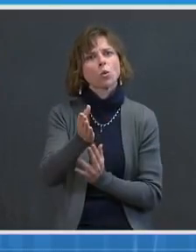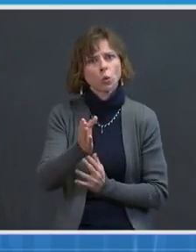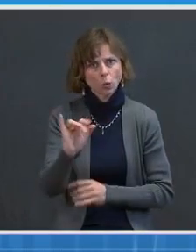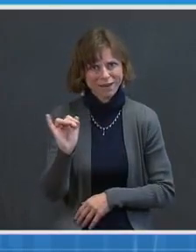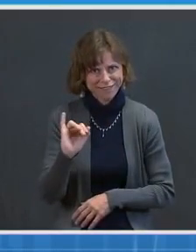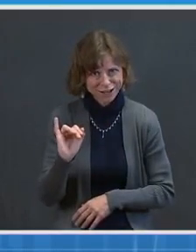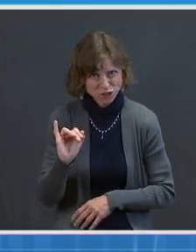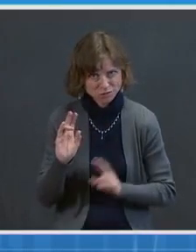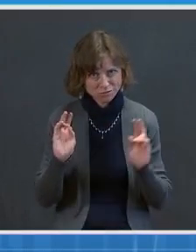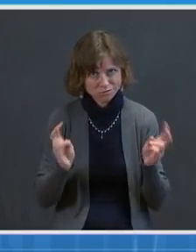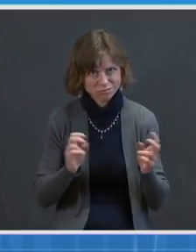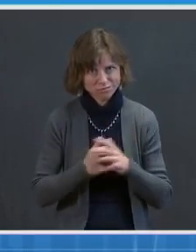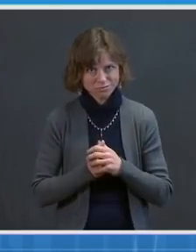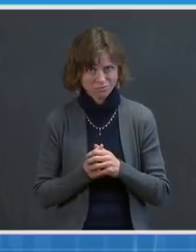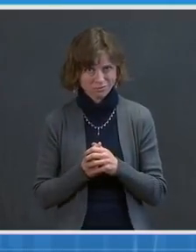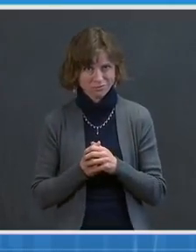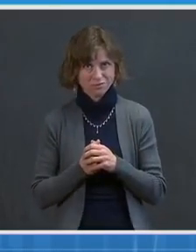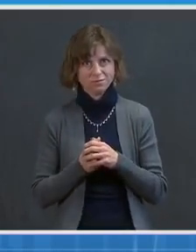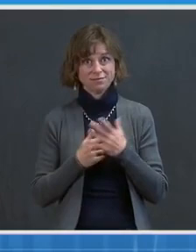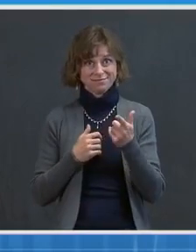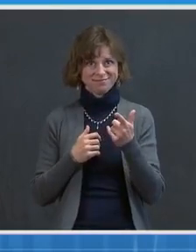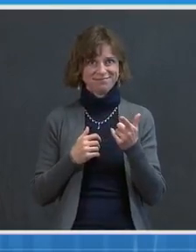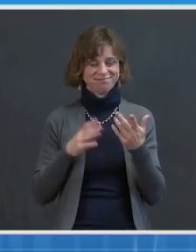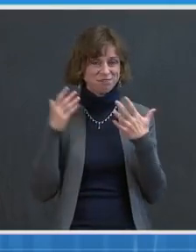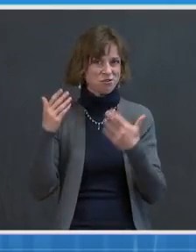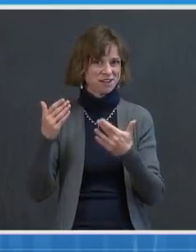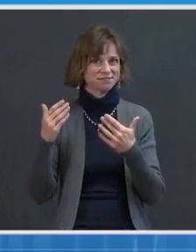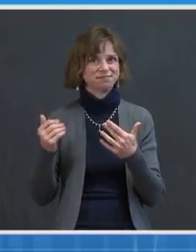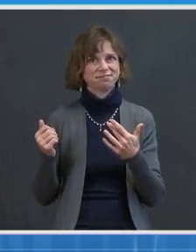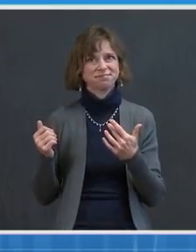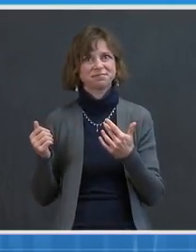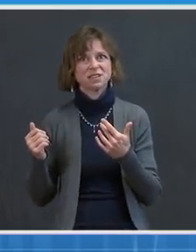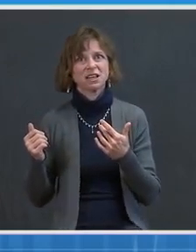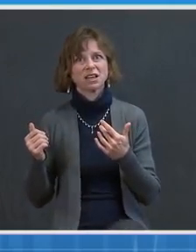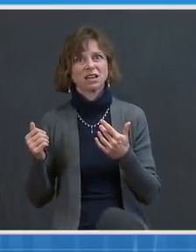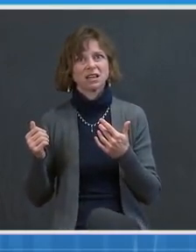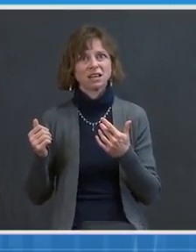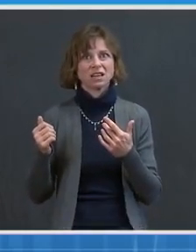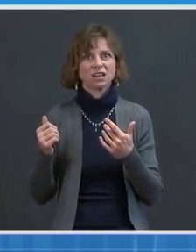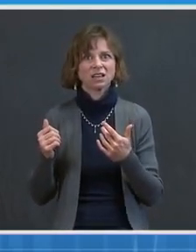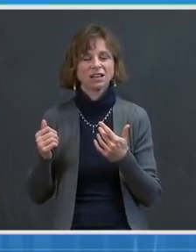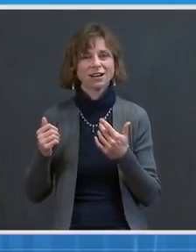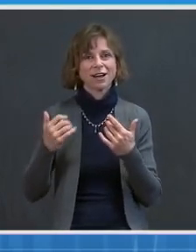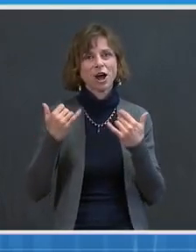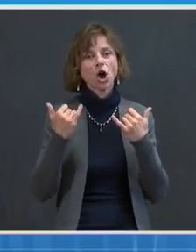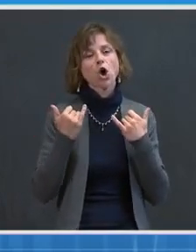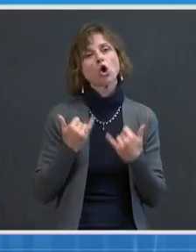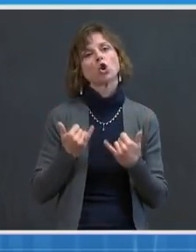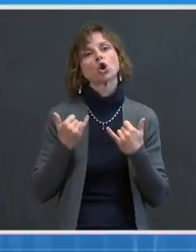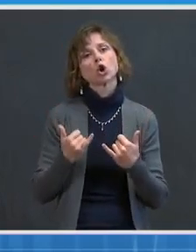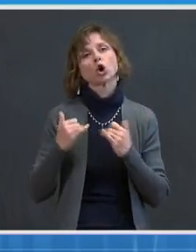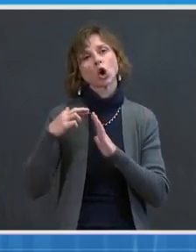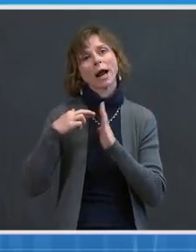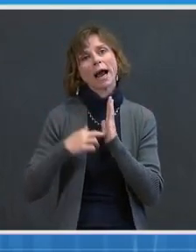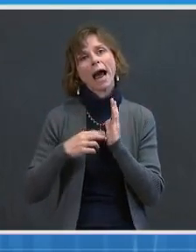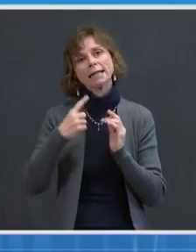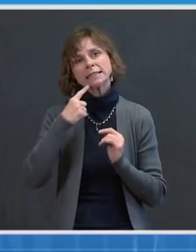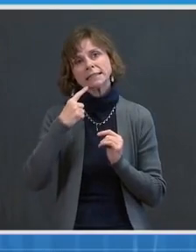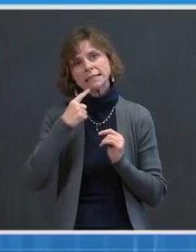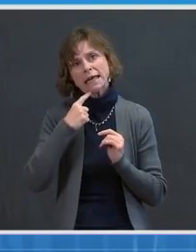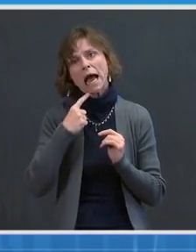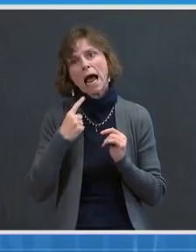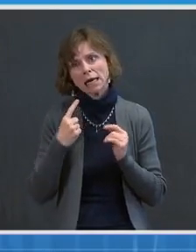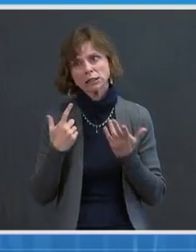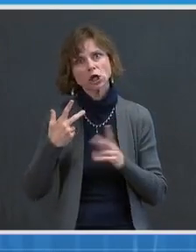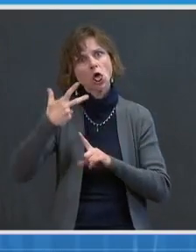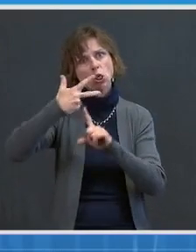Thank you for that question. Go ahead. Our current guidance says that 3 months is the